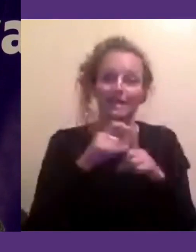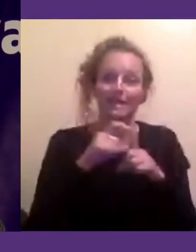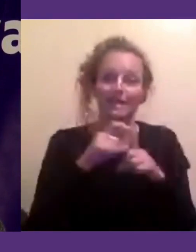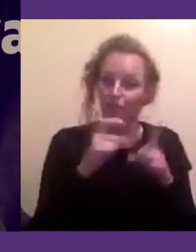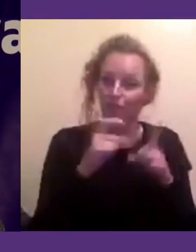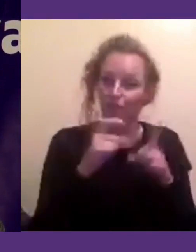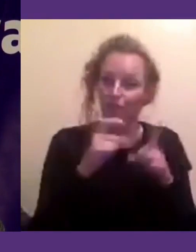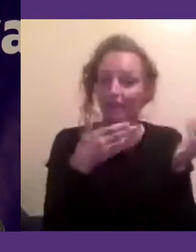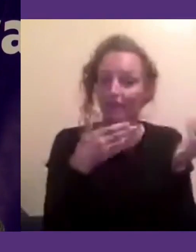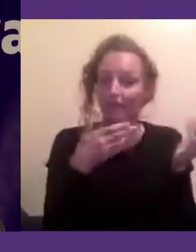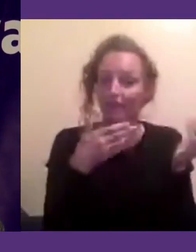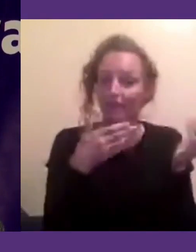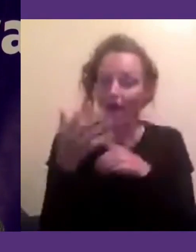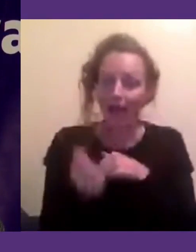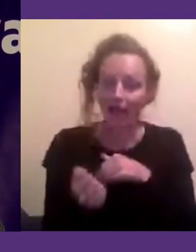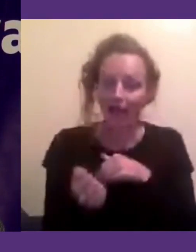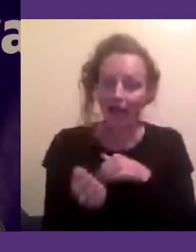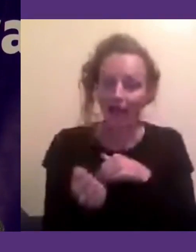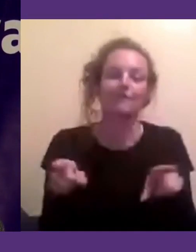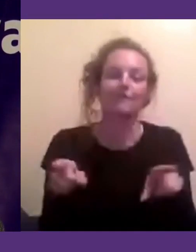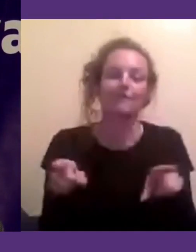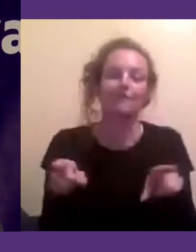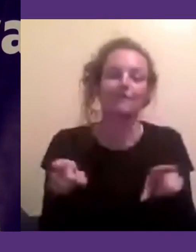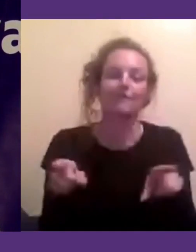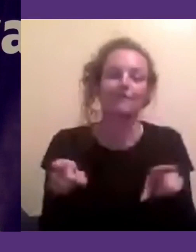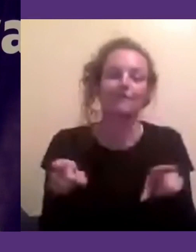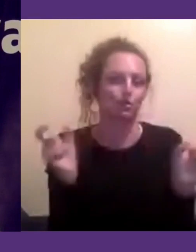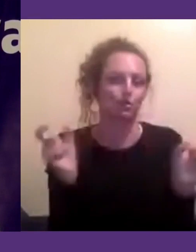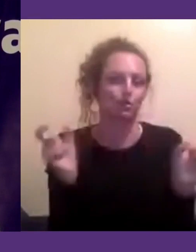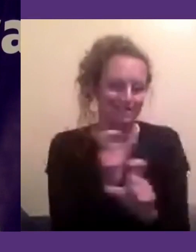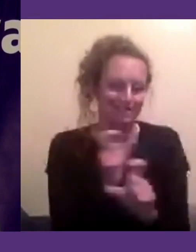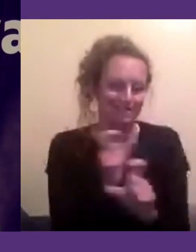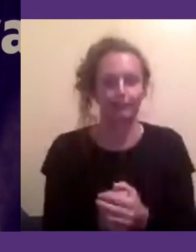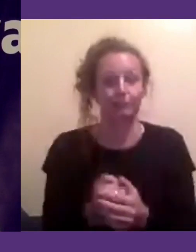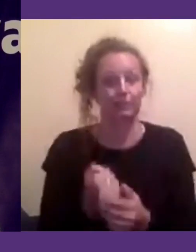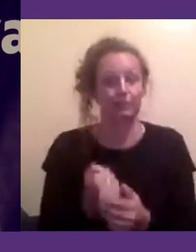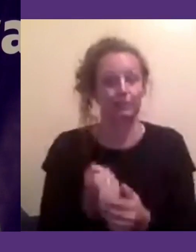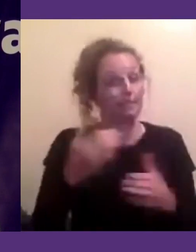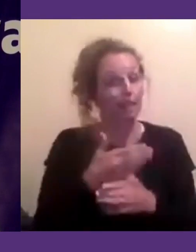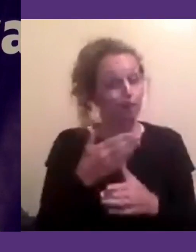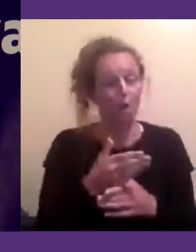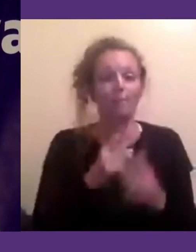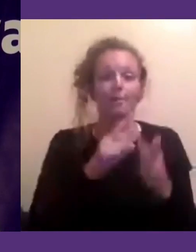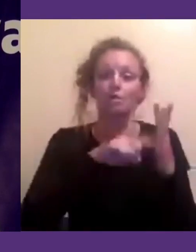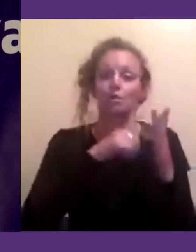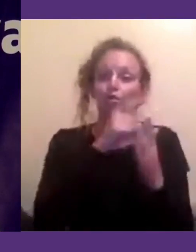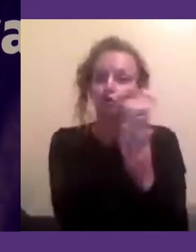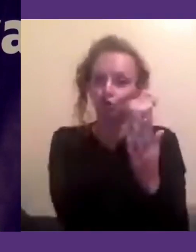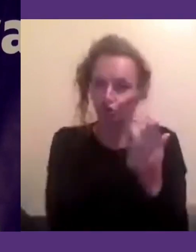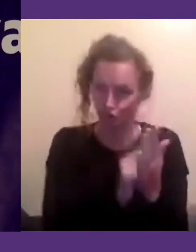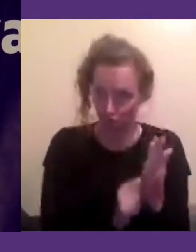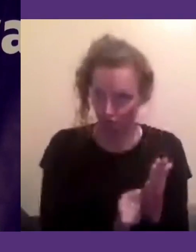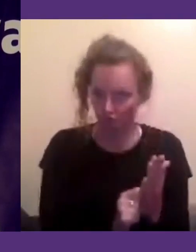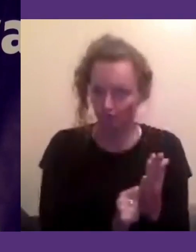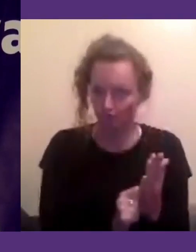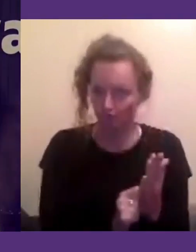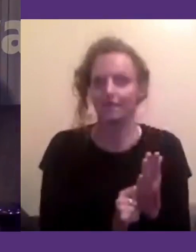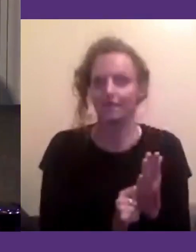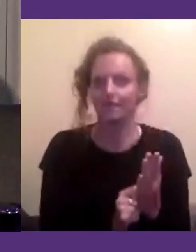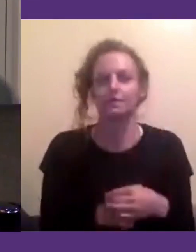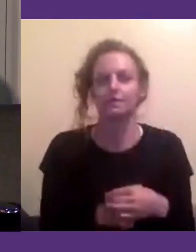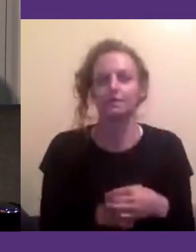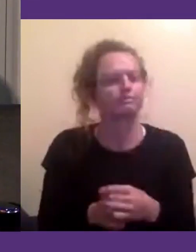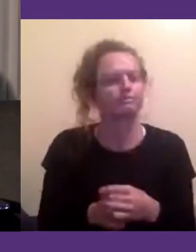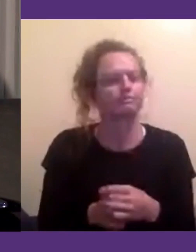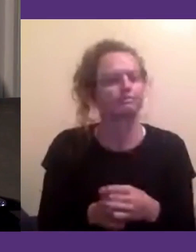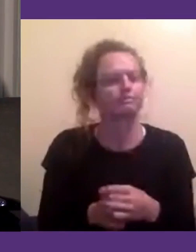also a journalist, and I think a lot of people think, oh, you can't be a journalist if you're dyslexic. But you can be a good storyteller